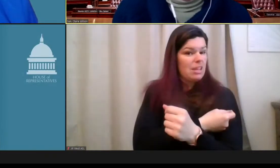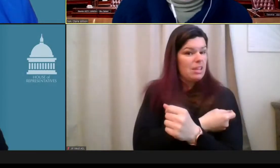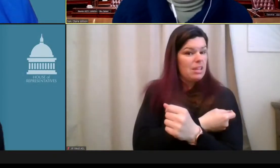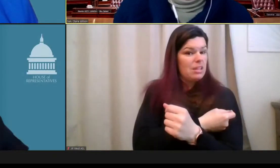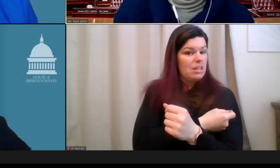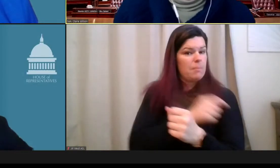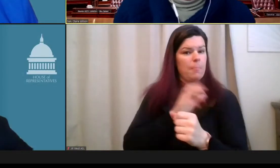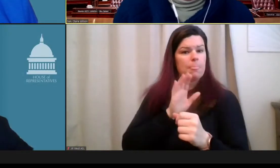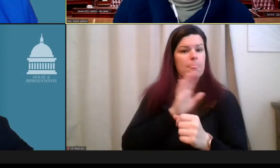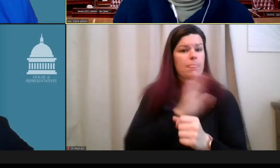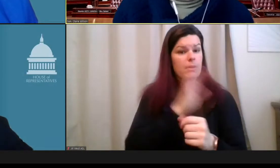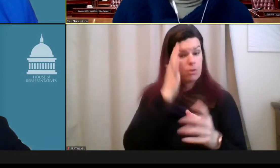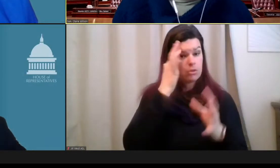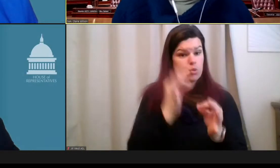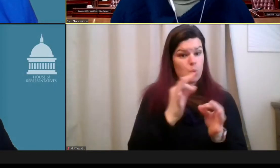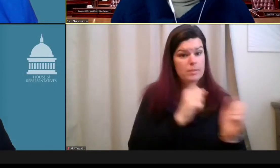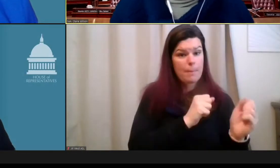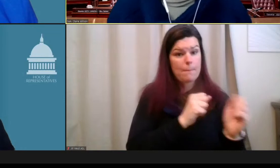talking about